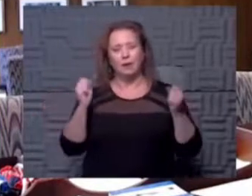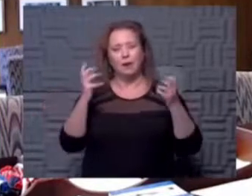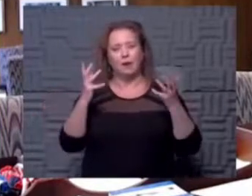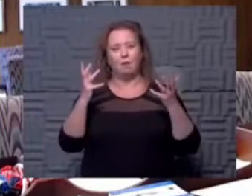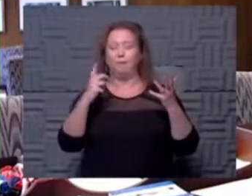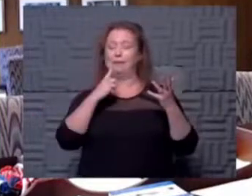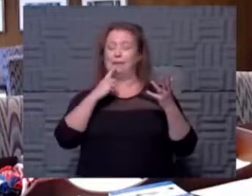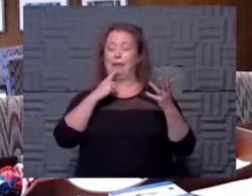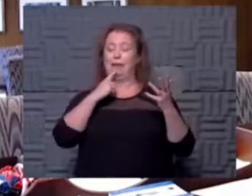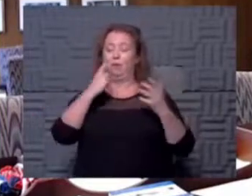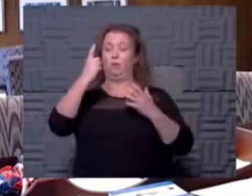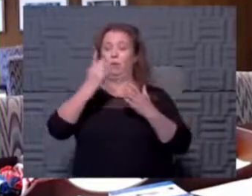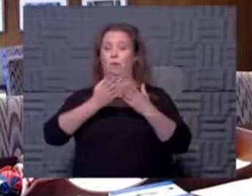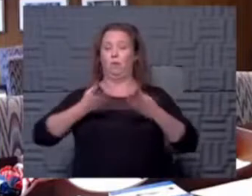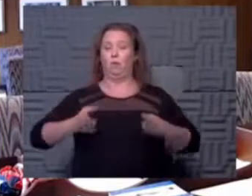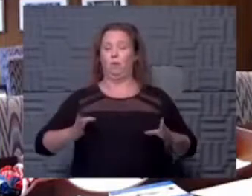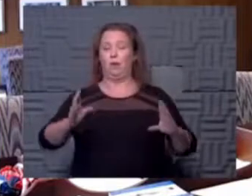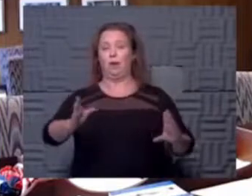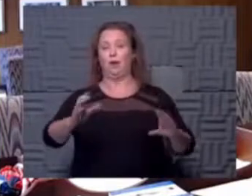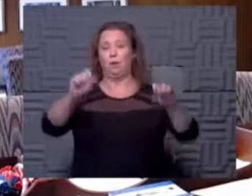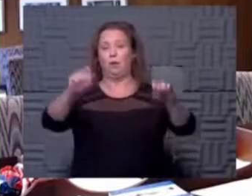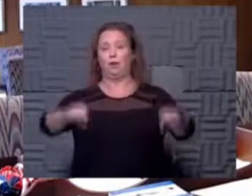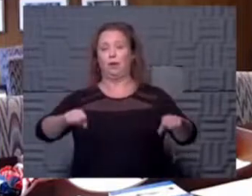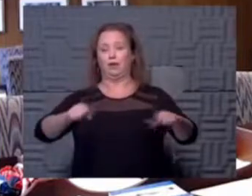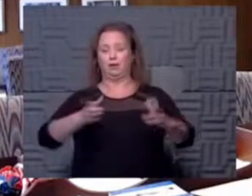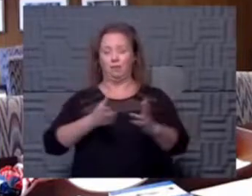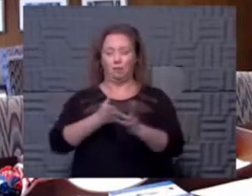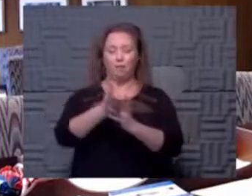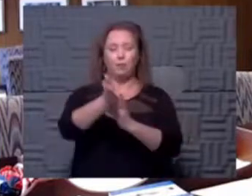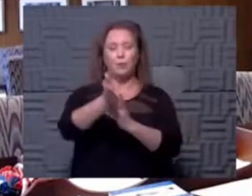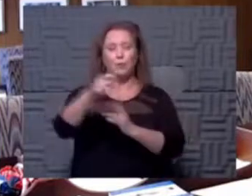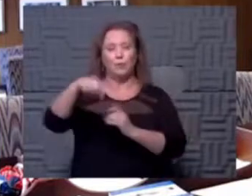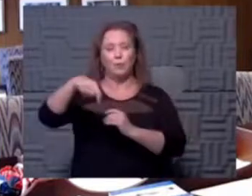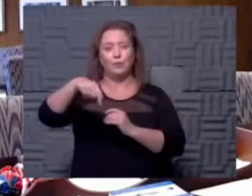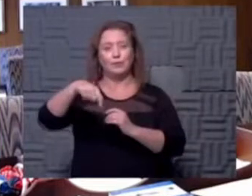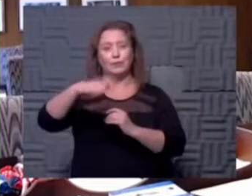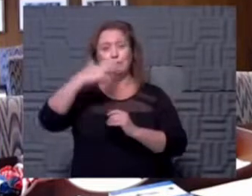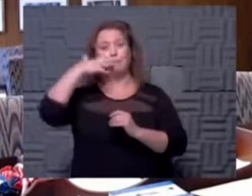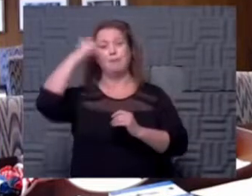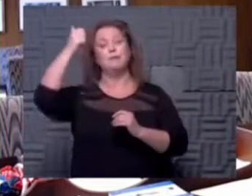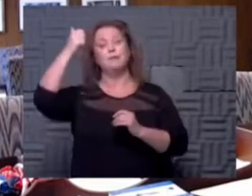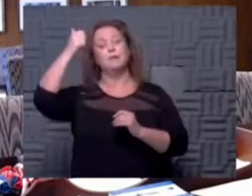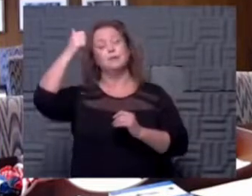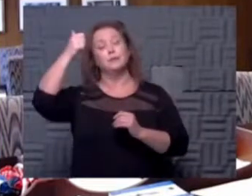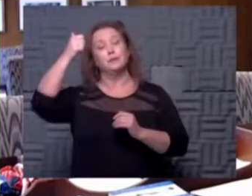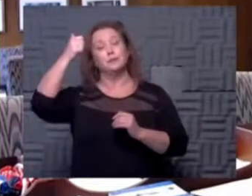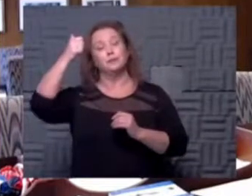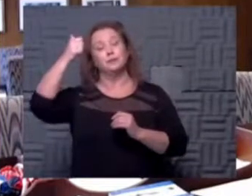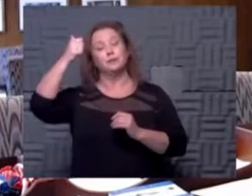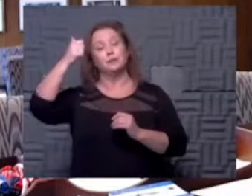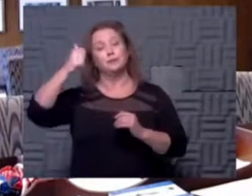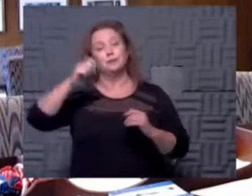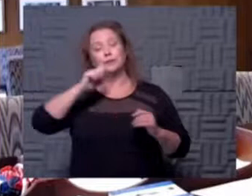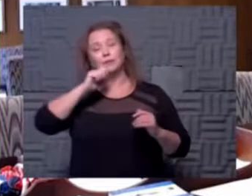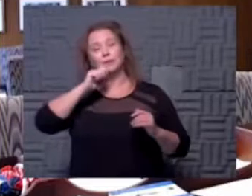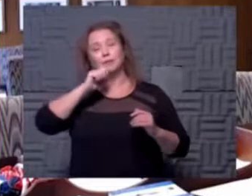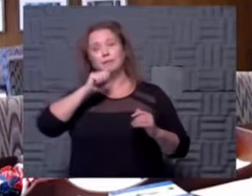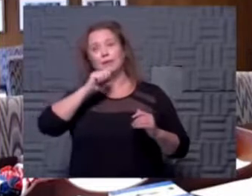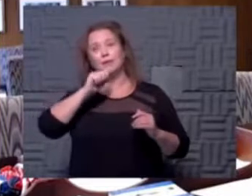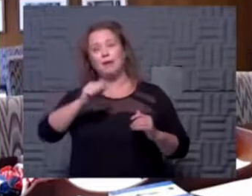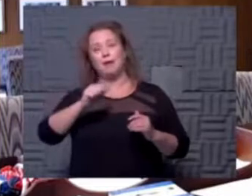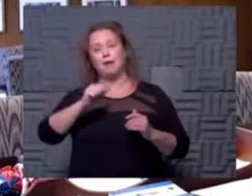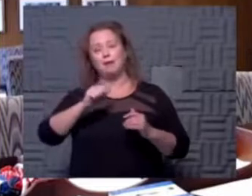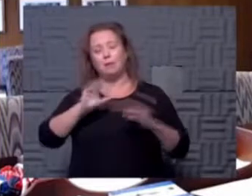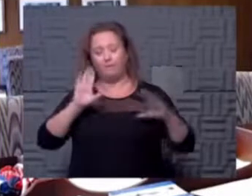the ways I think that we can come through this best is not to be so